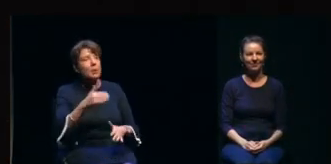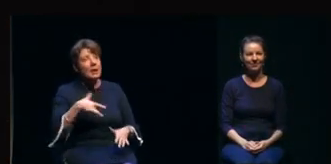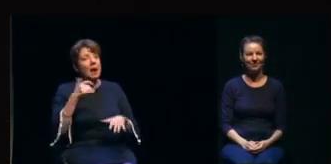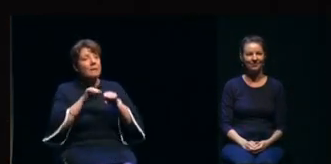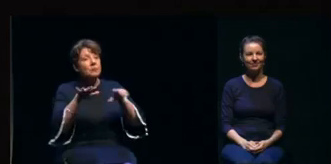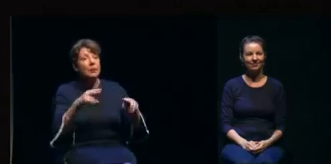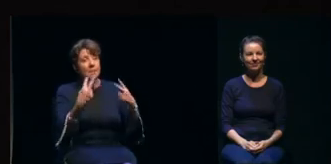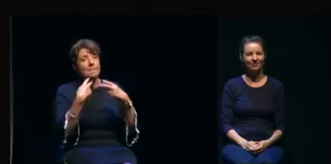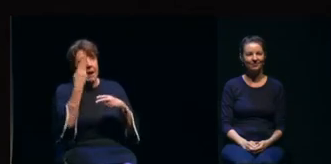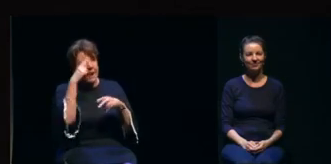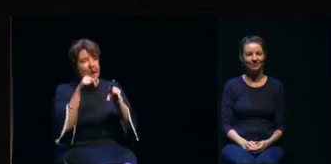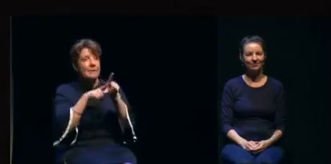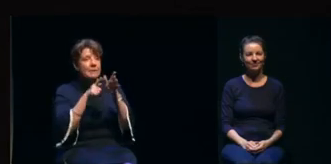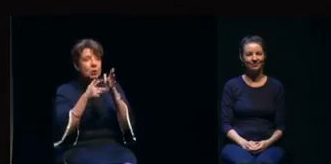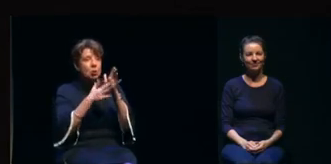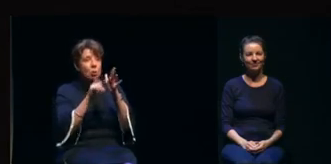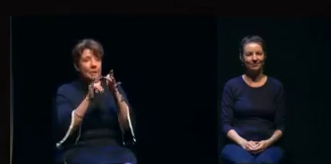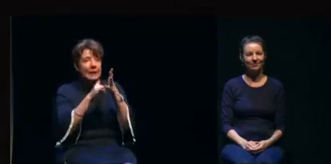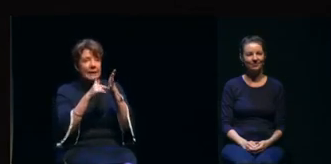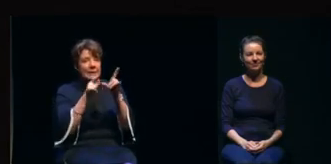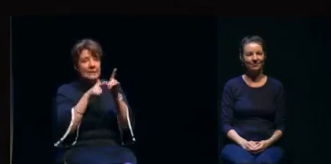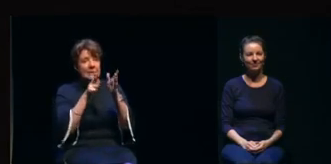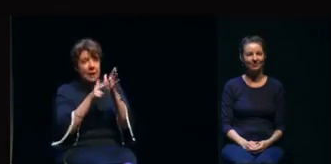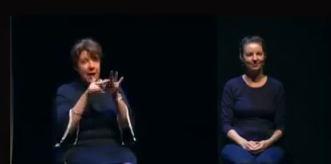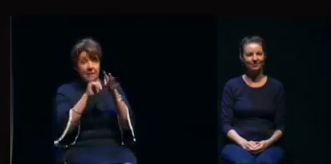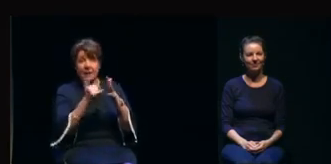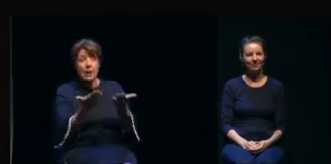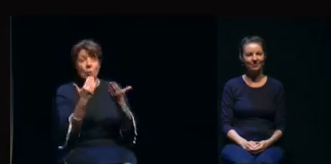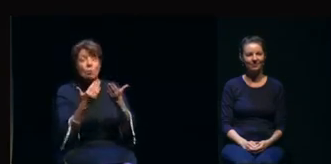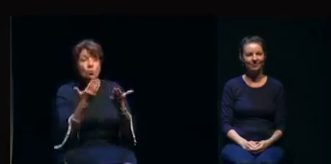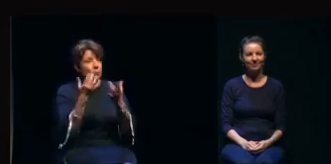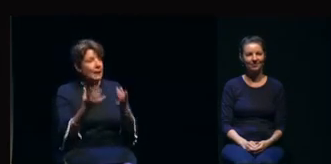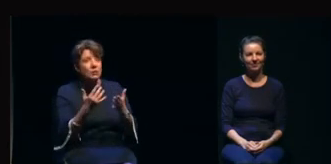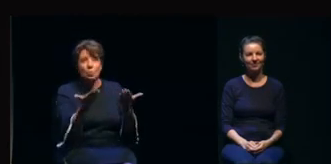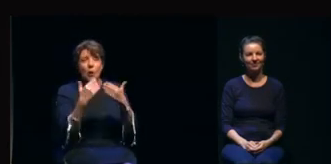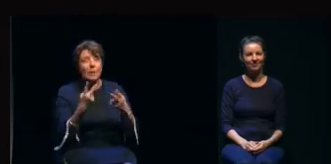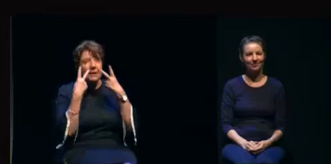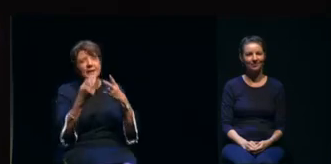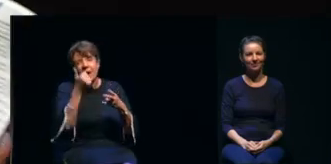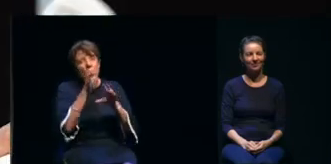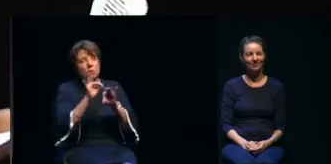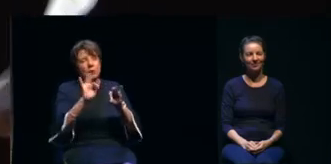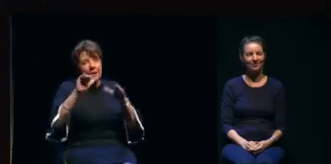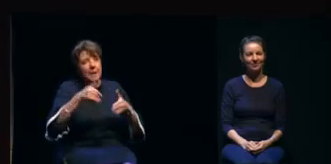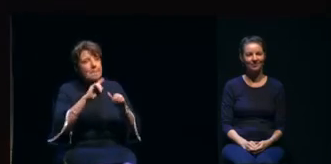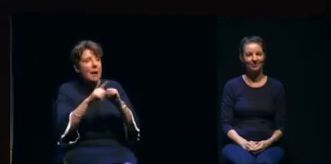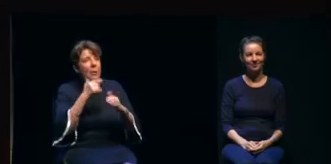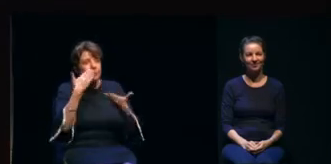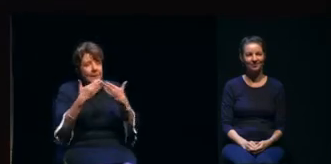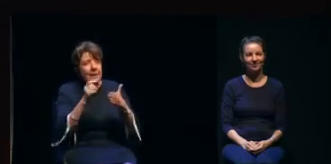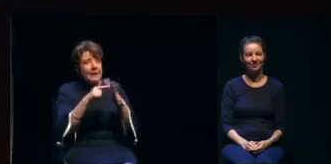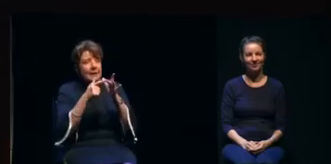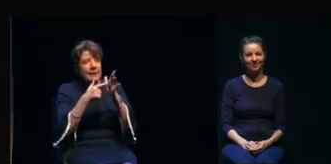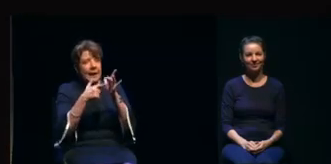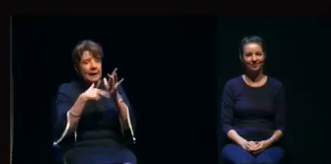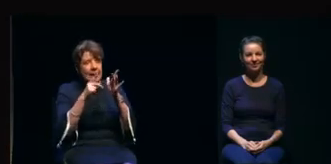home too. My name's Yumi Steins. Are you ready to welcome our guest? I know she needs no introduction, but I'll give her one anyway. Caitlin